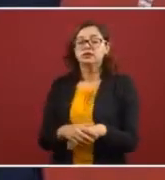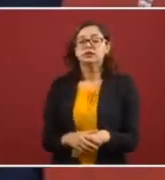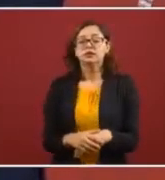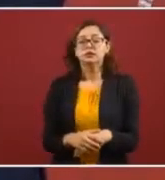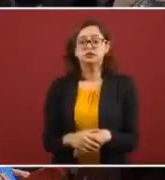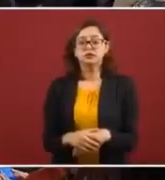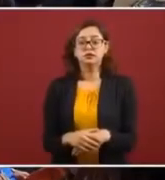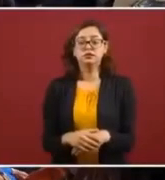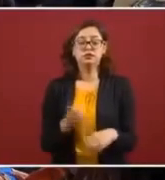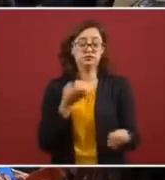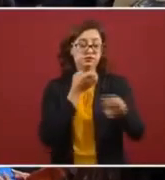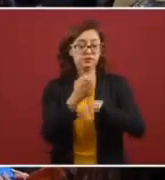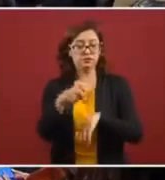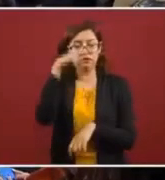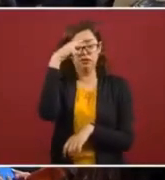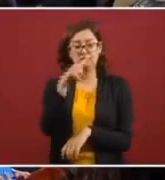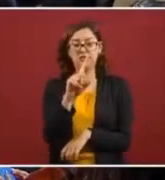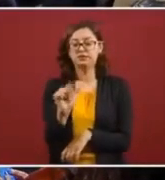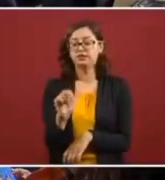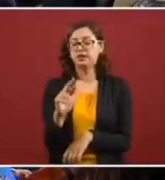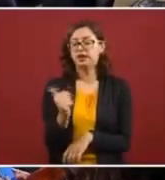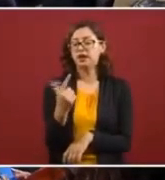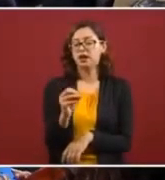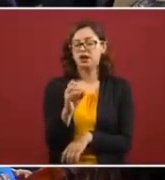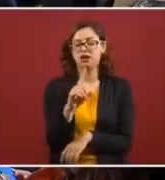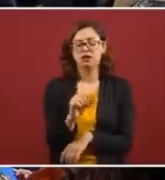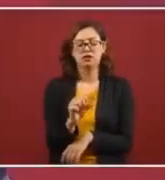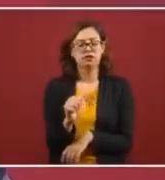there. In the case of Zaragoza,